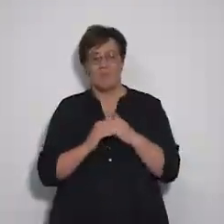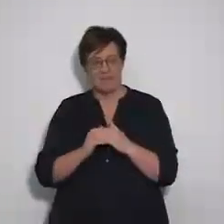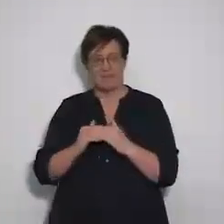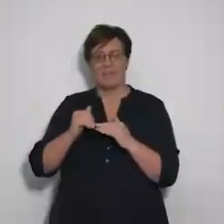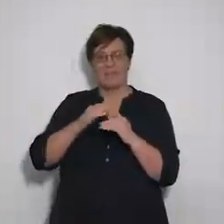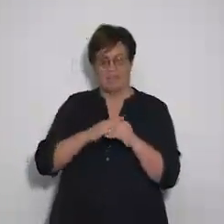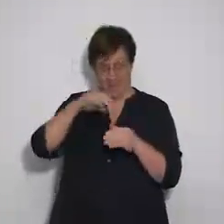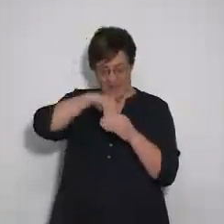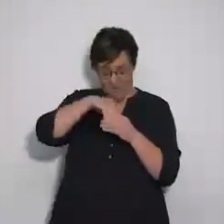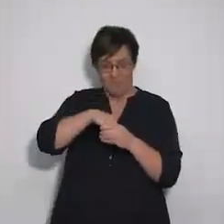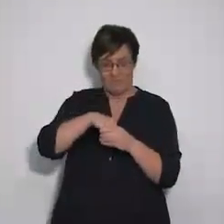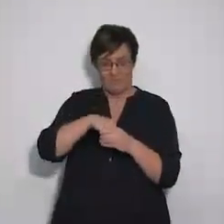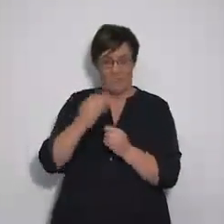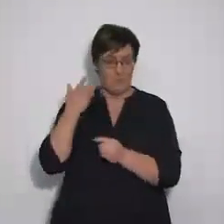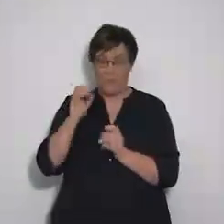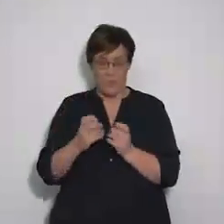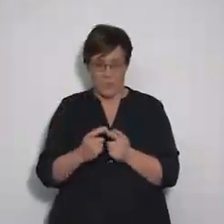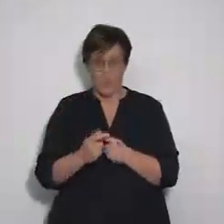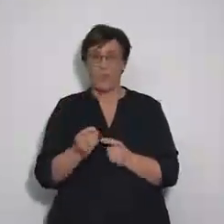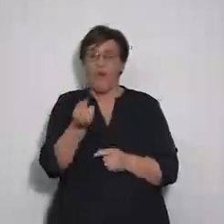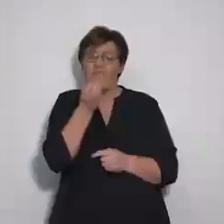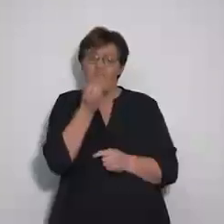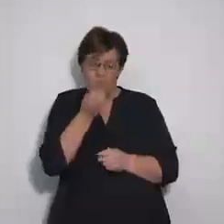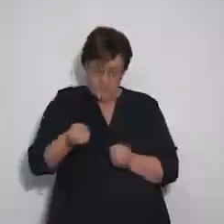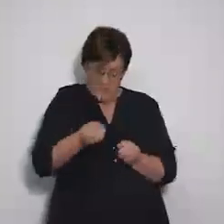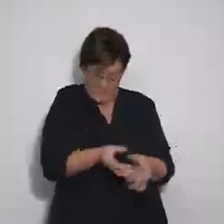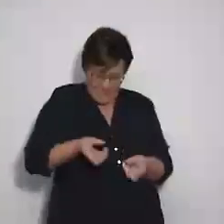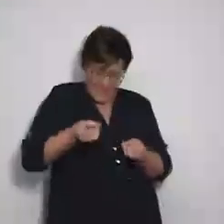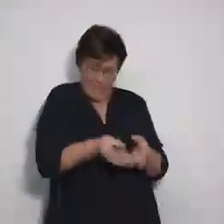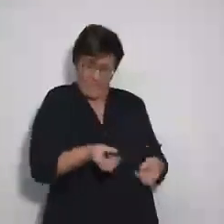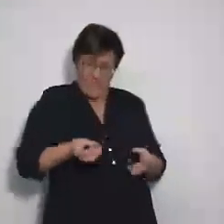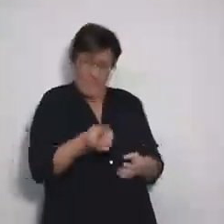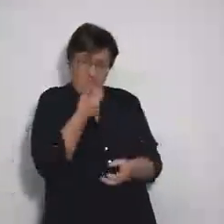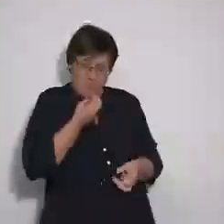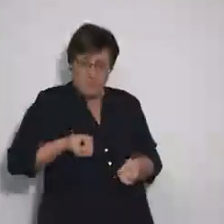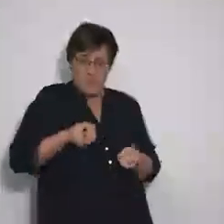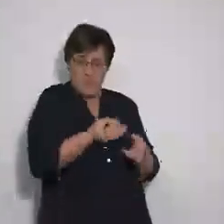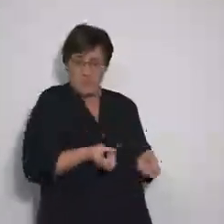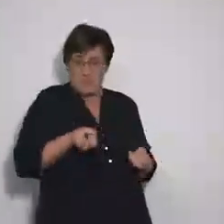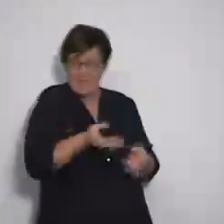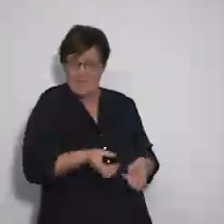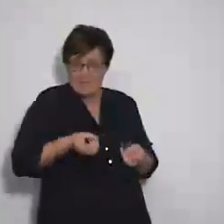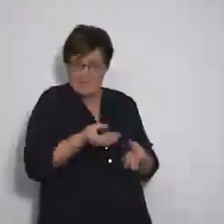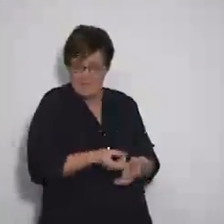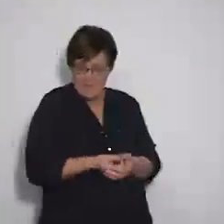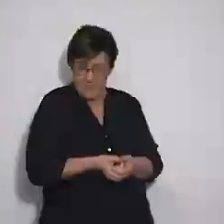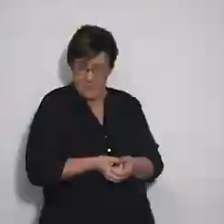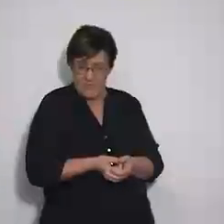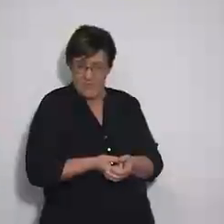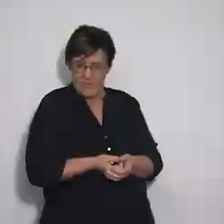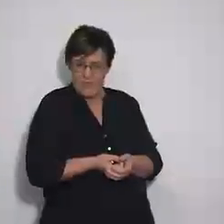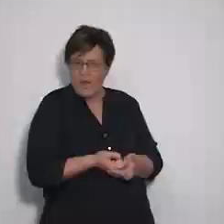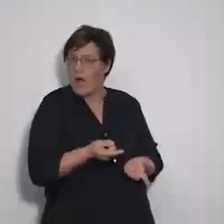up inside that flask. We're putting food in all the time. We're keeping the nutrients flowing